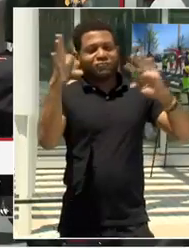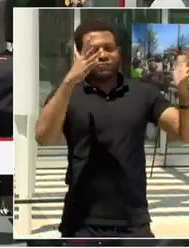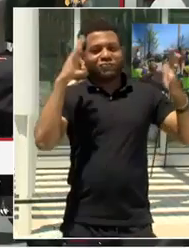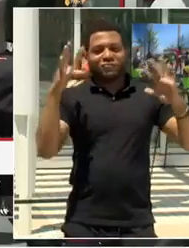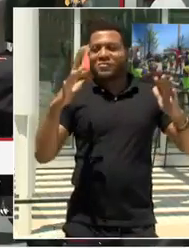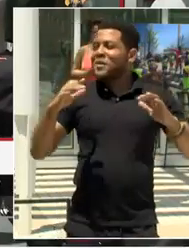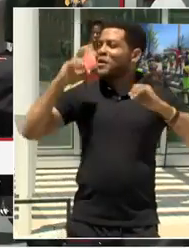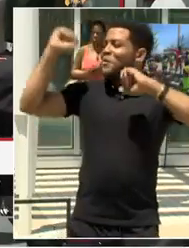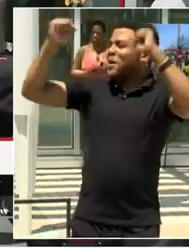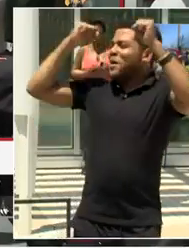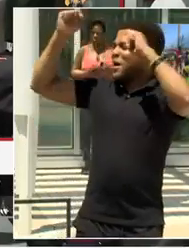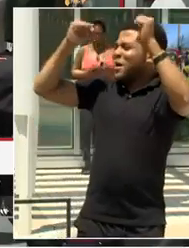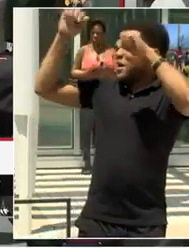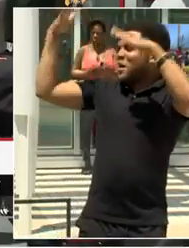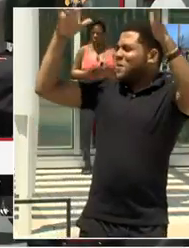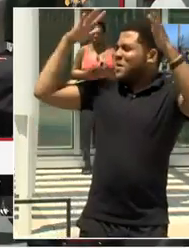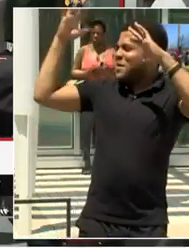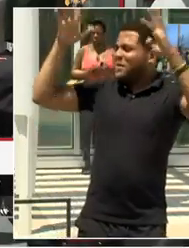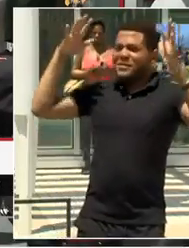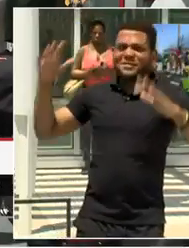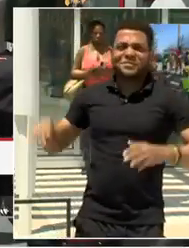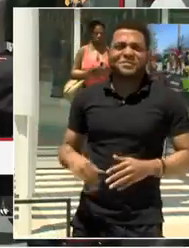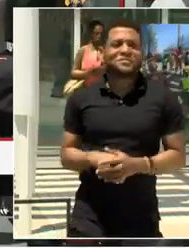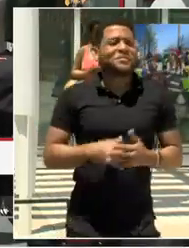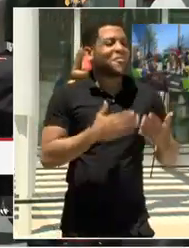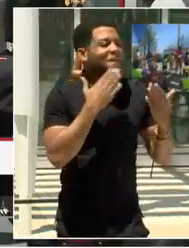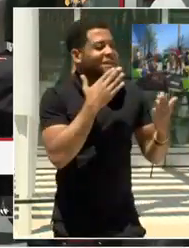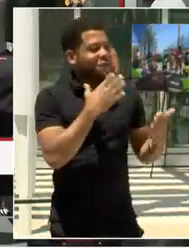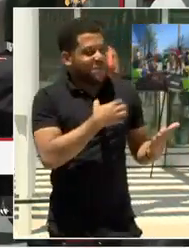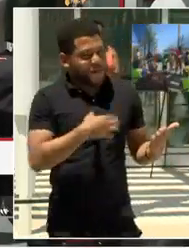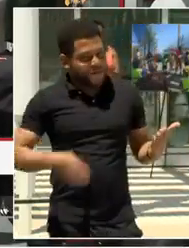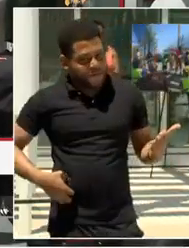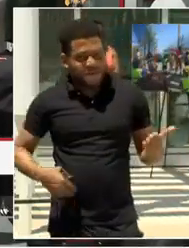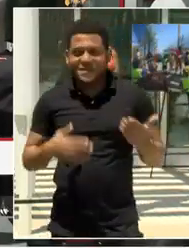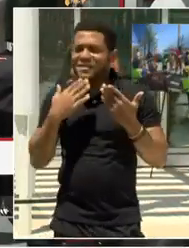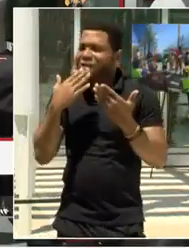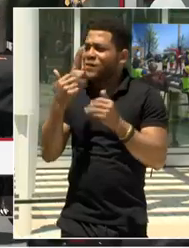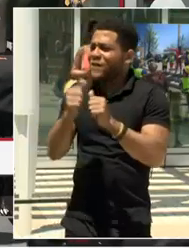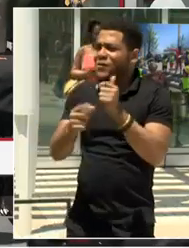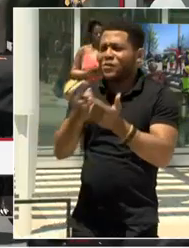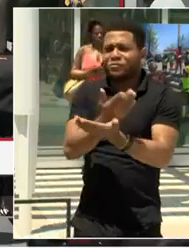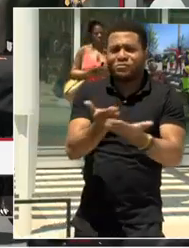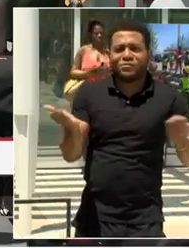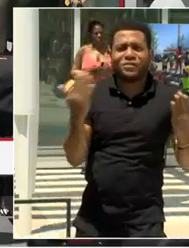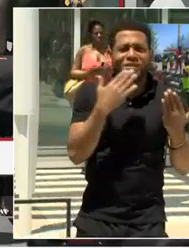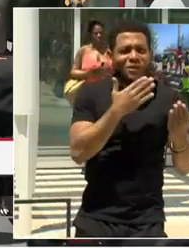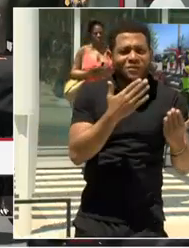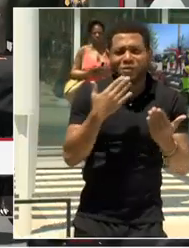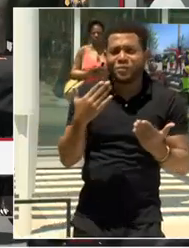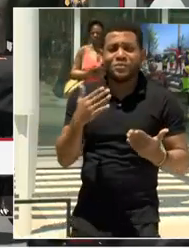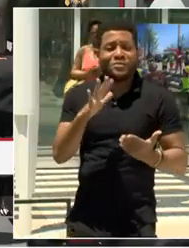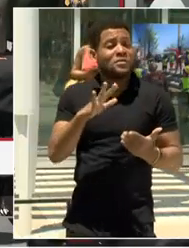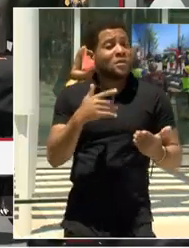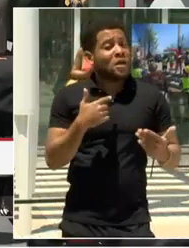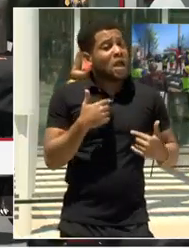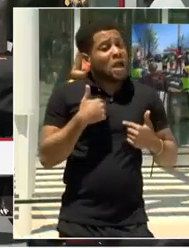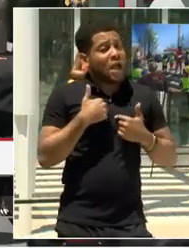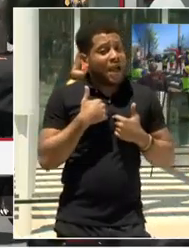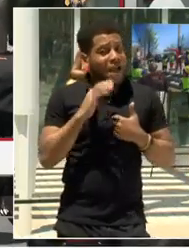Thank you, Mayor. Thank you, Mayor, and thank you to everybody. I am probably the person who had one of the